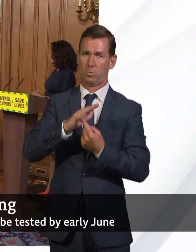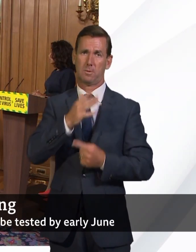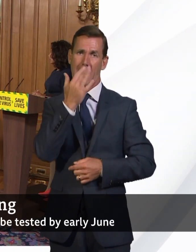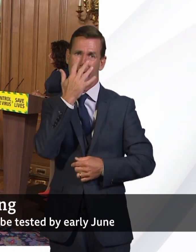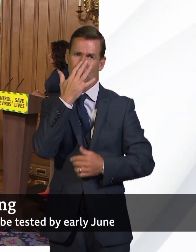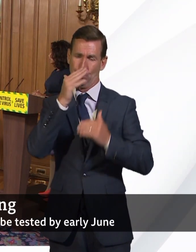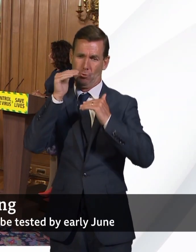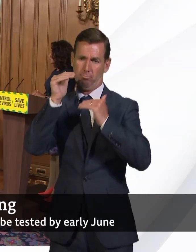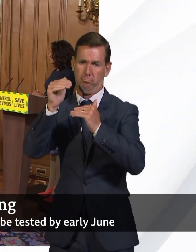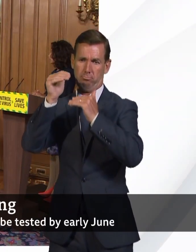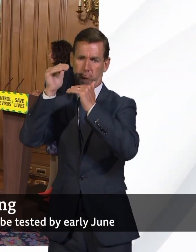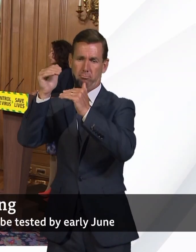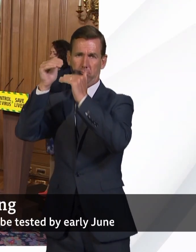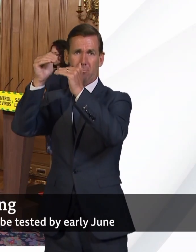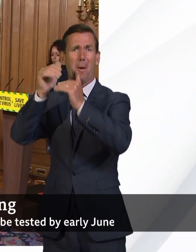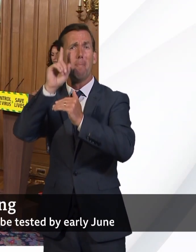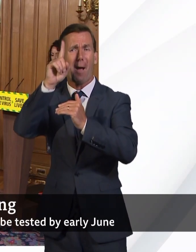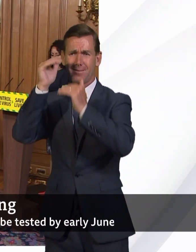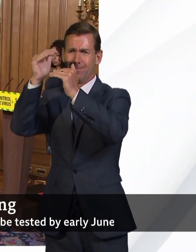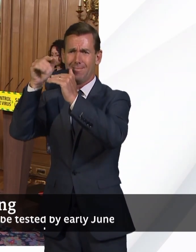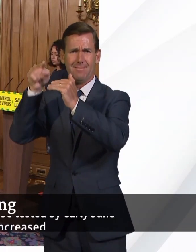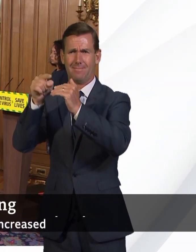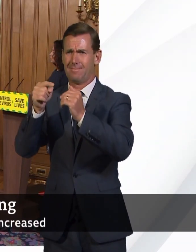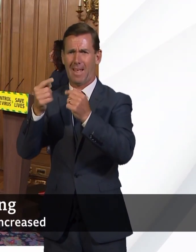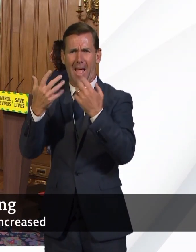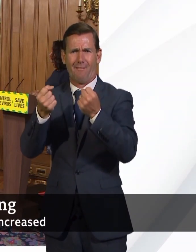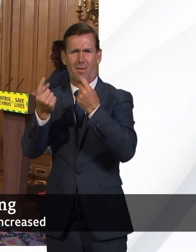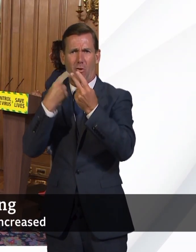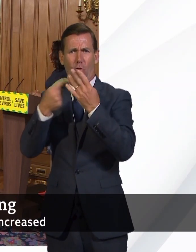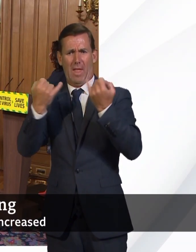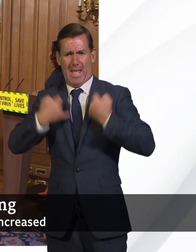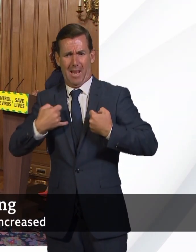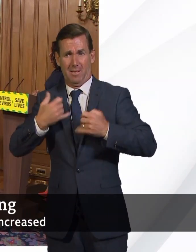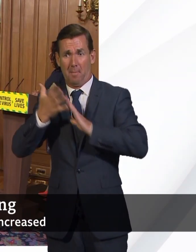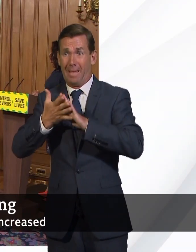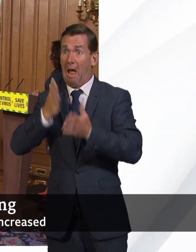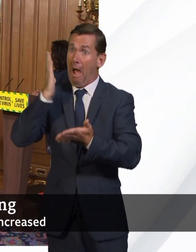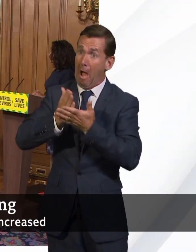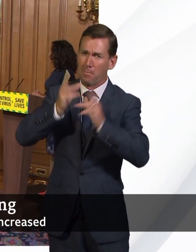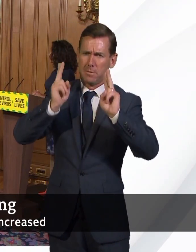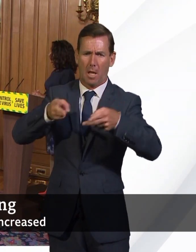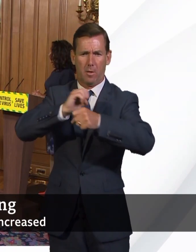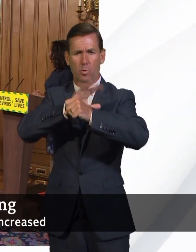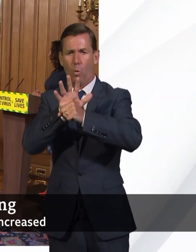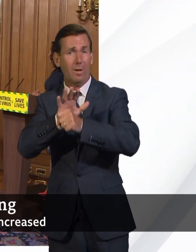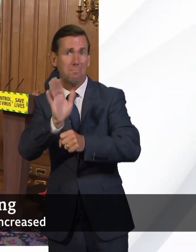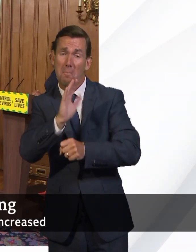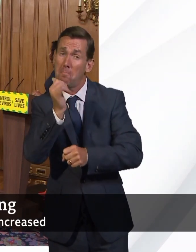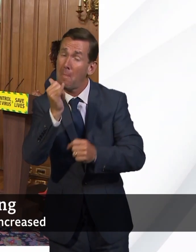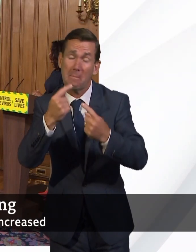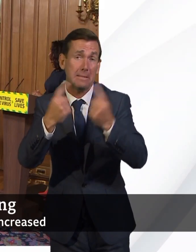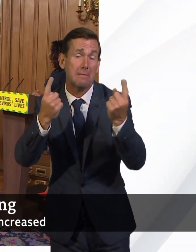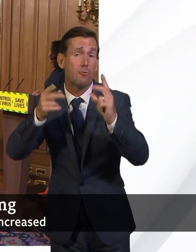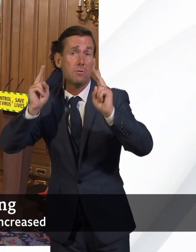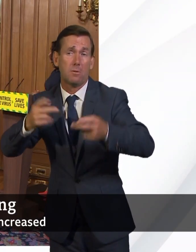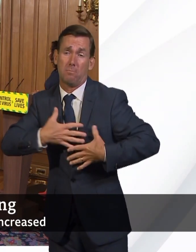will have many other illnesses as well. So it doesn't necessarily mean that's what they have died from. It's quite right that there is interest